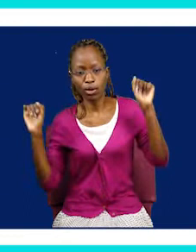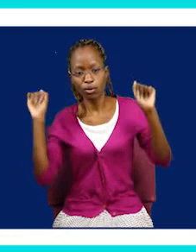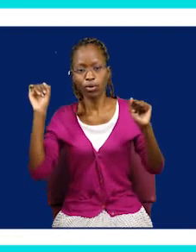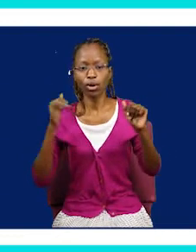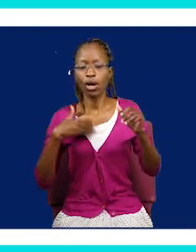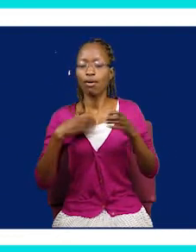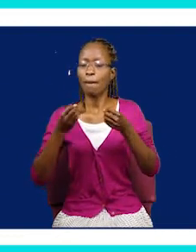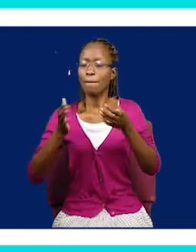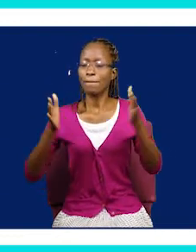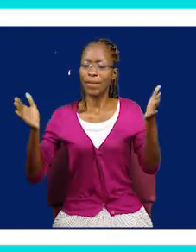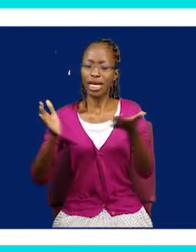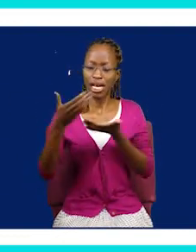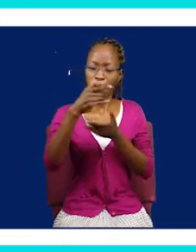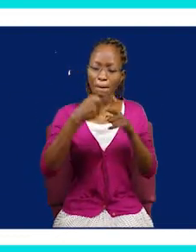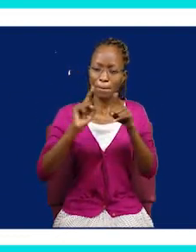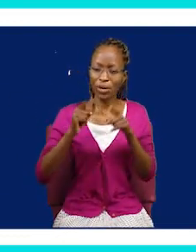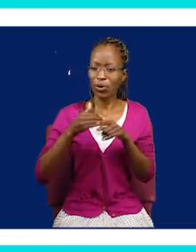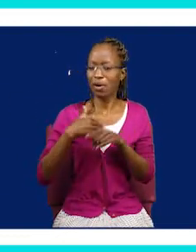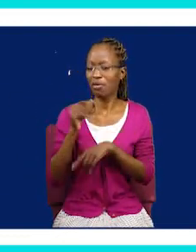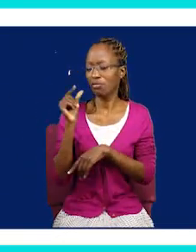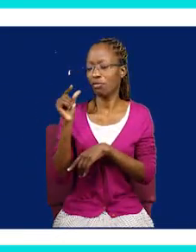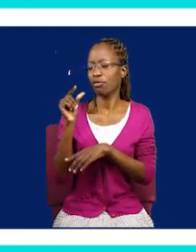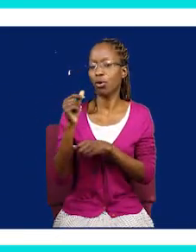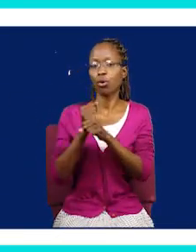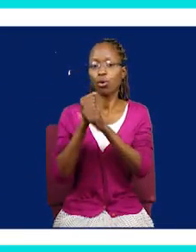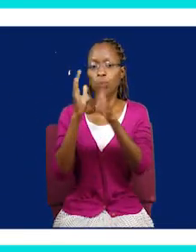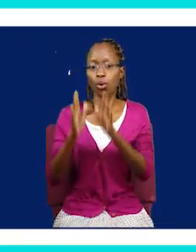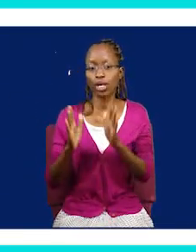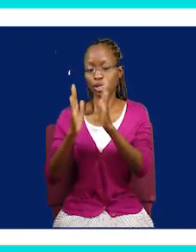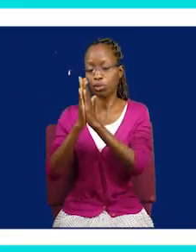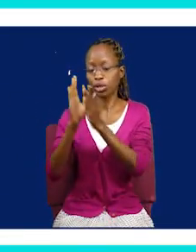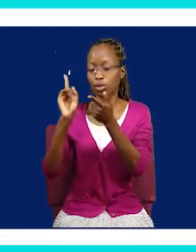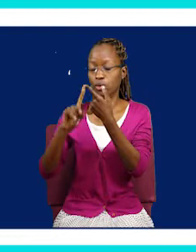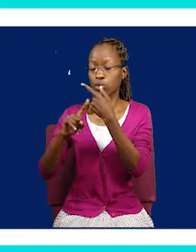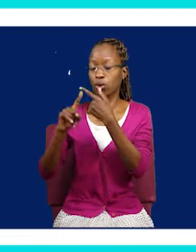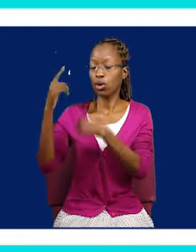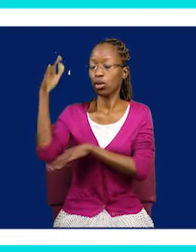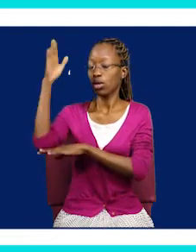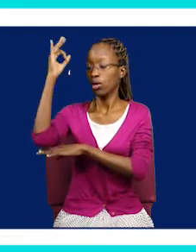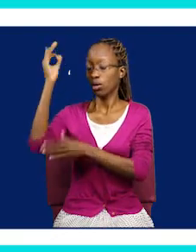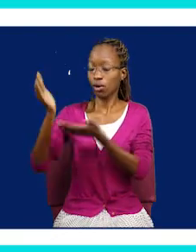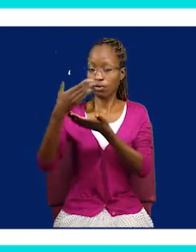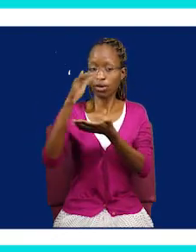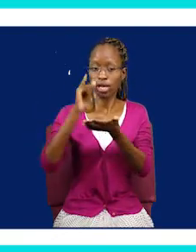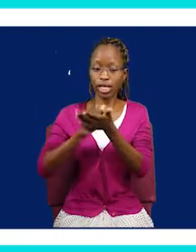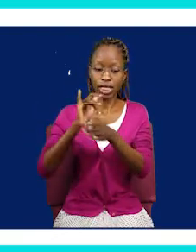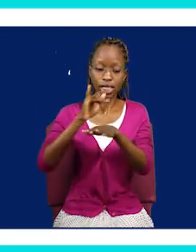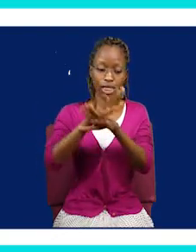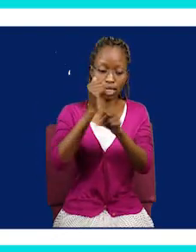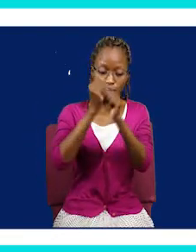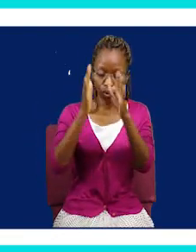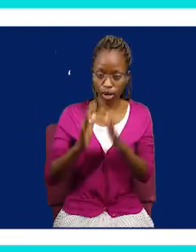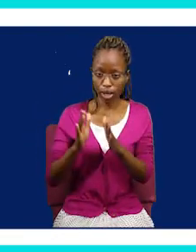such a big harvest, but there are hardly any workers. Pray to the boss of the harvest that he would send workers